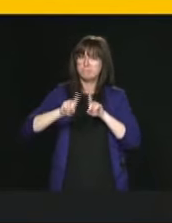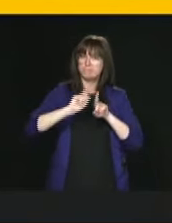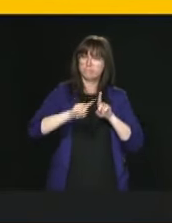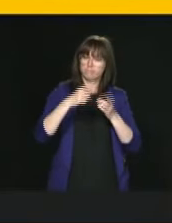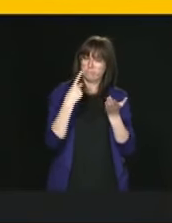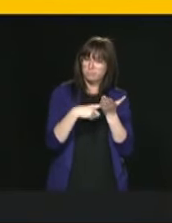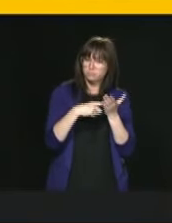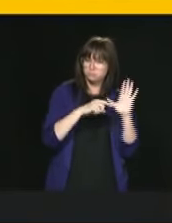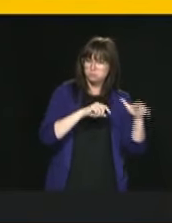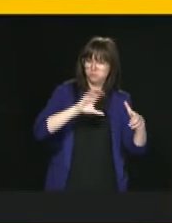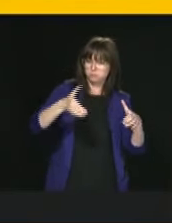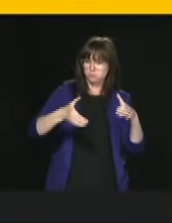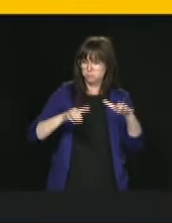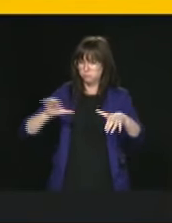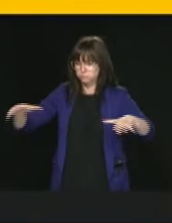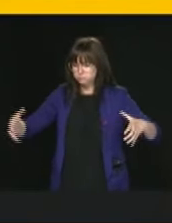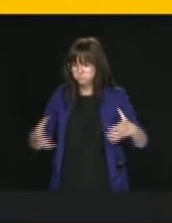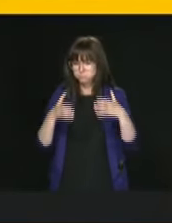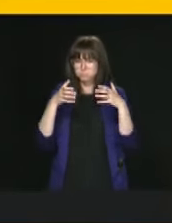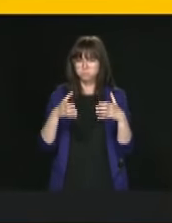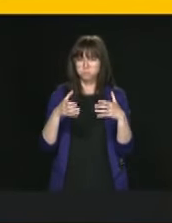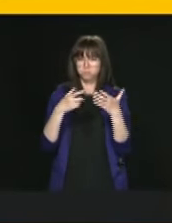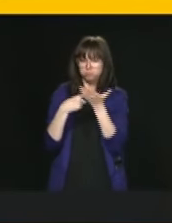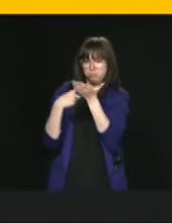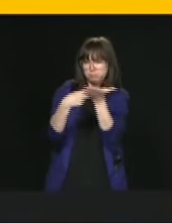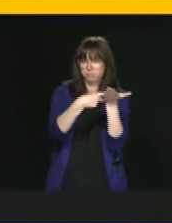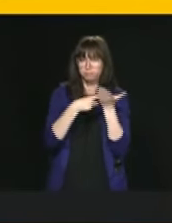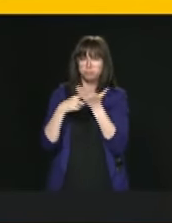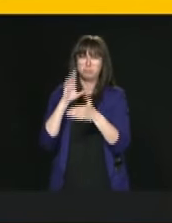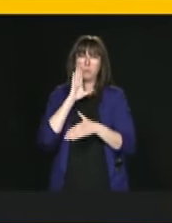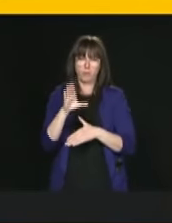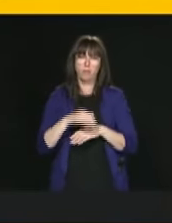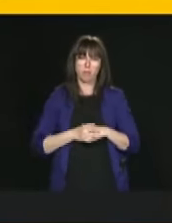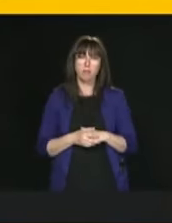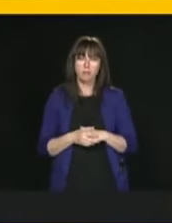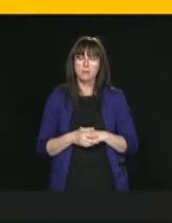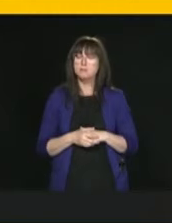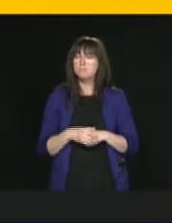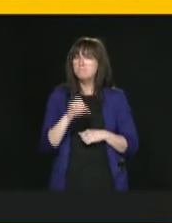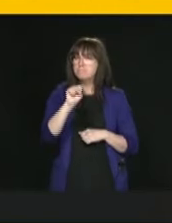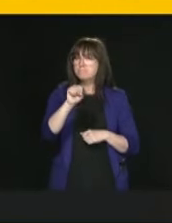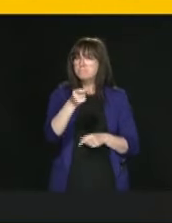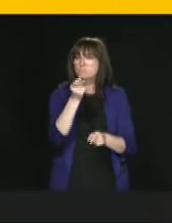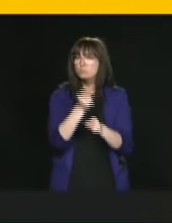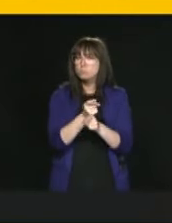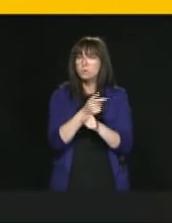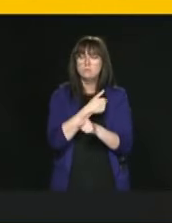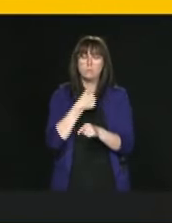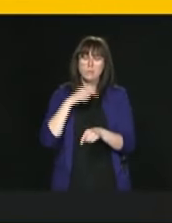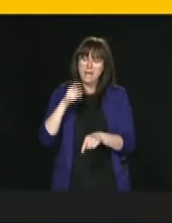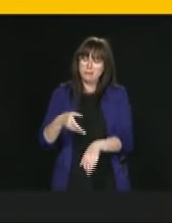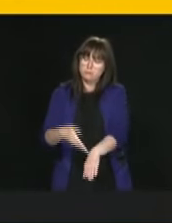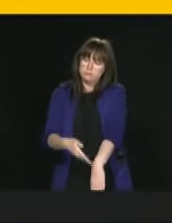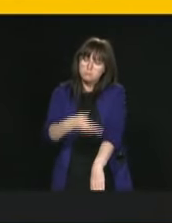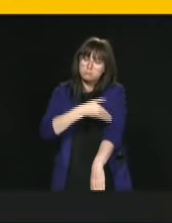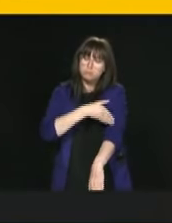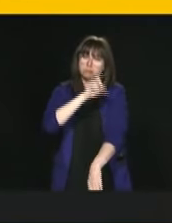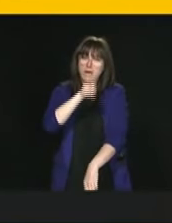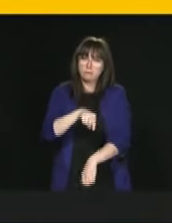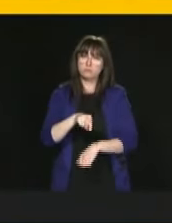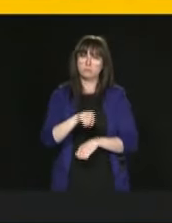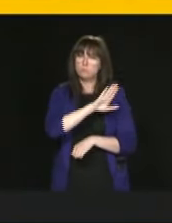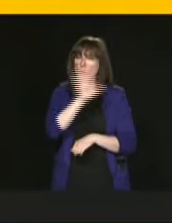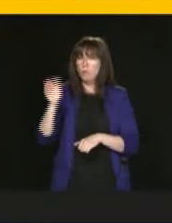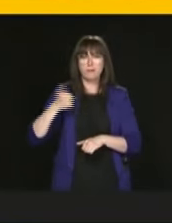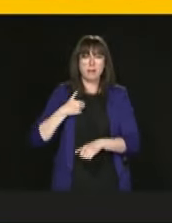involved. So absolutely, we've got to do better as a nation. Yeah, and Dr. News, to be